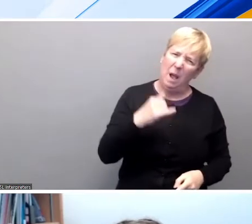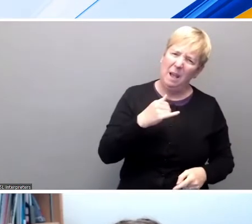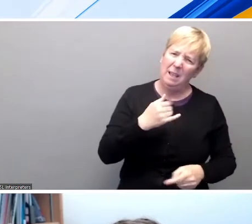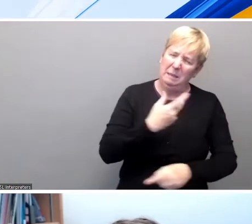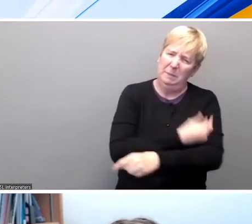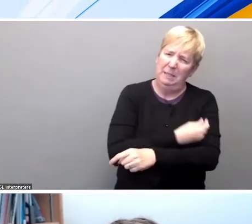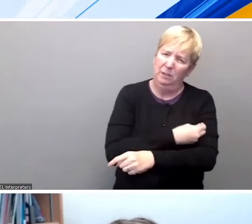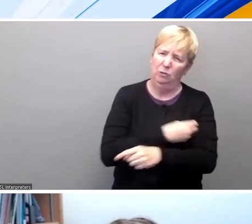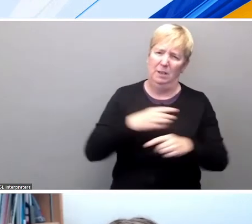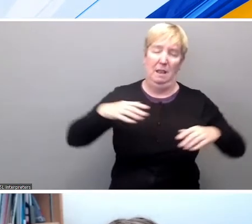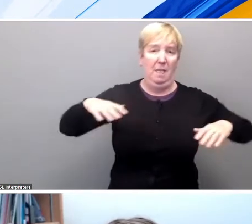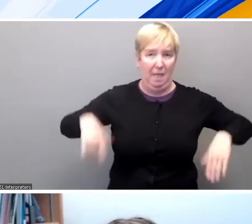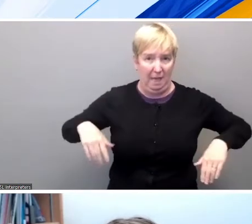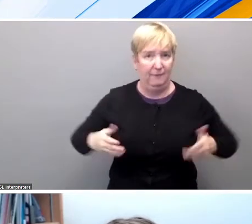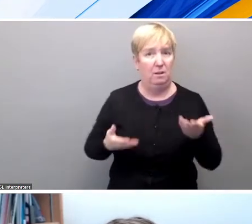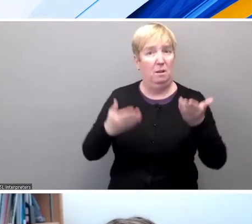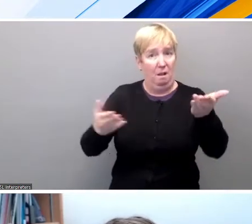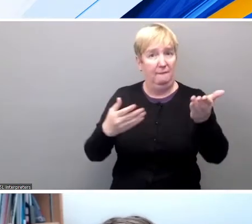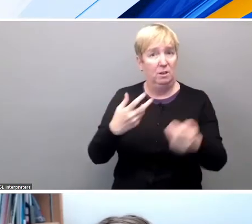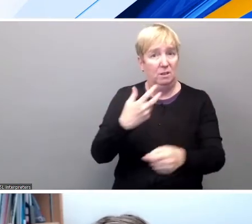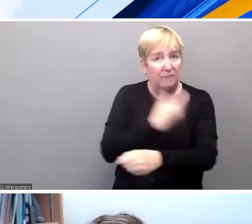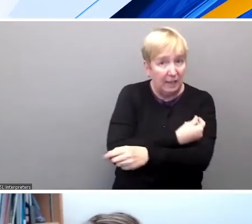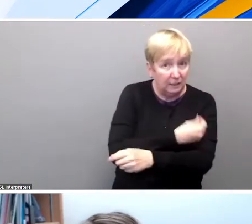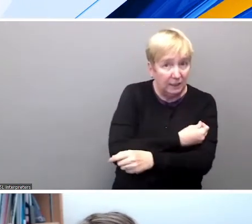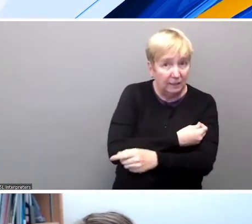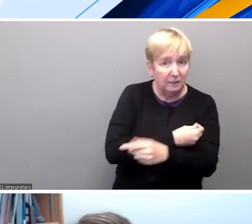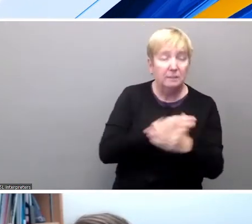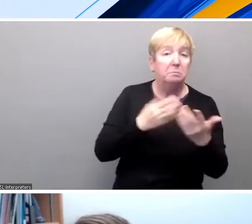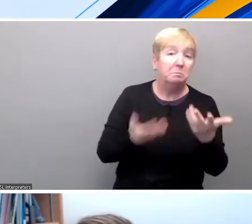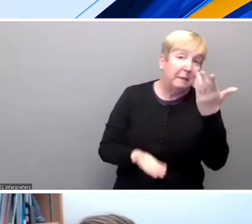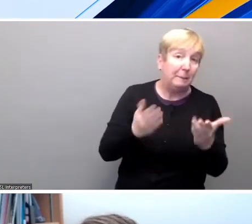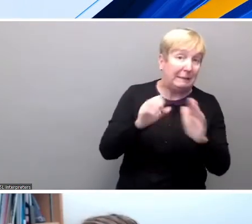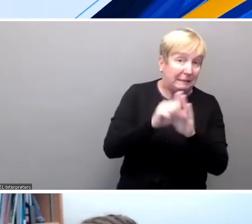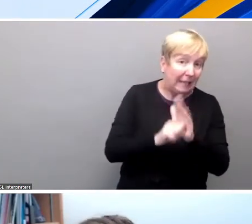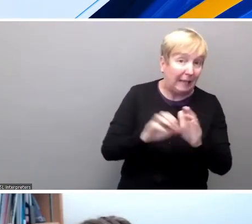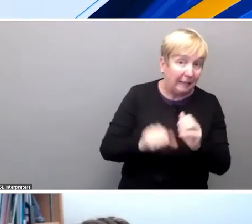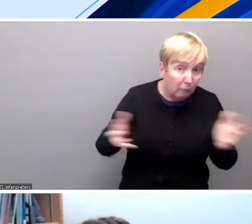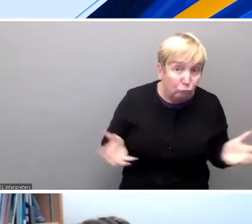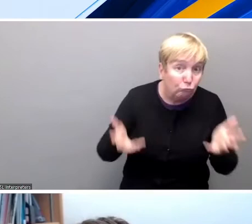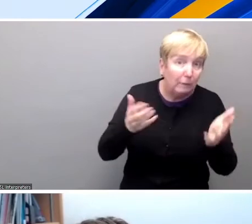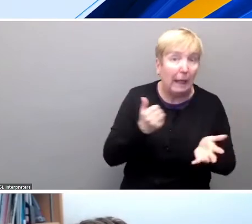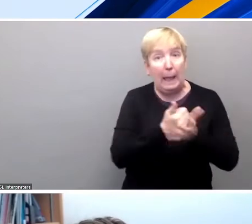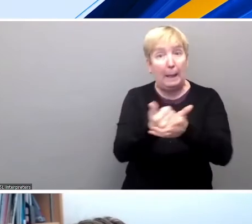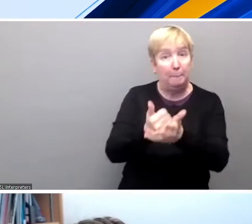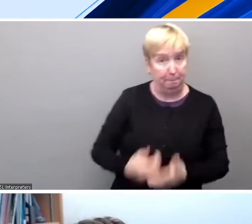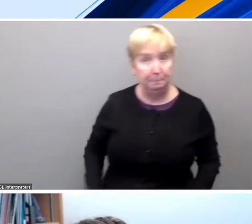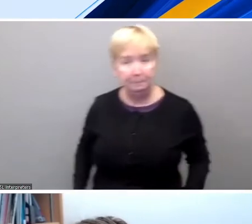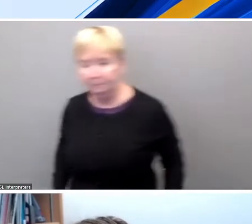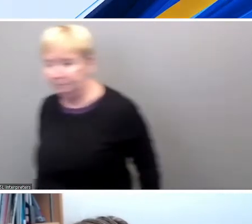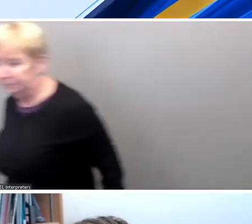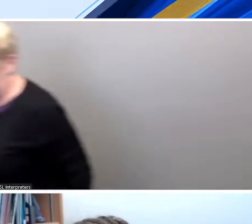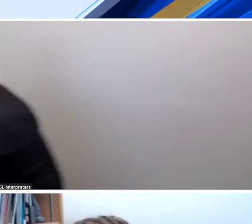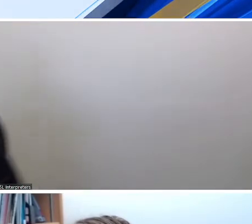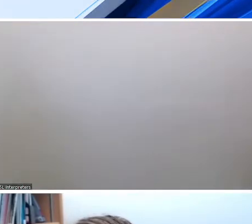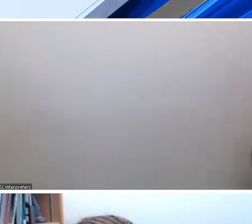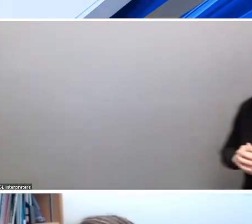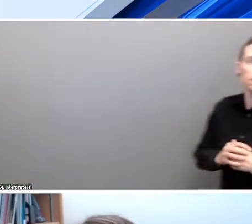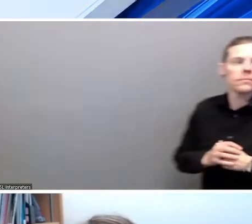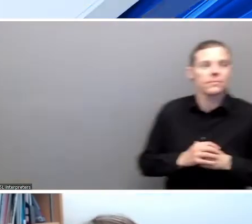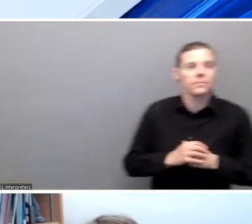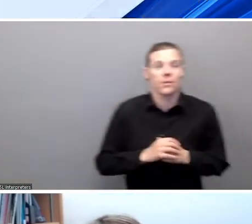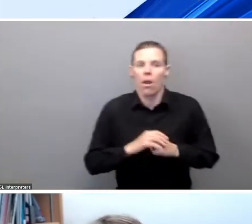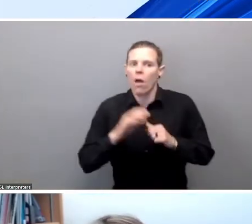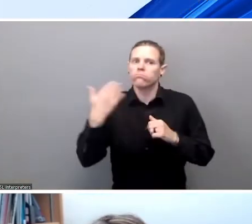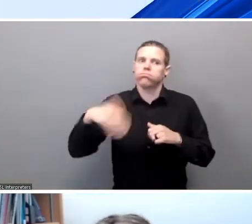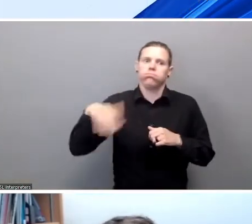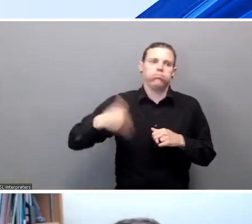vaccine, and is there anything the state can do to incentivize it for them? Sure, that's a great question. The vast